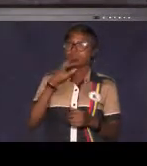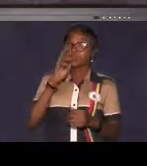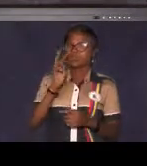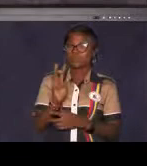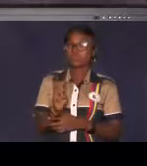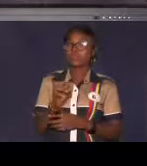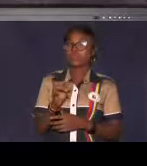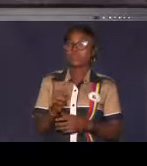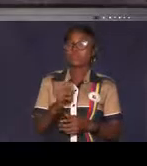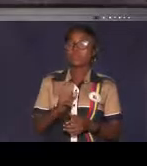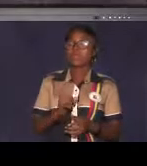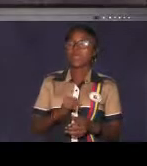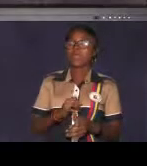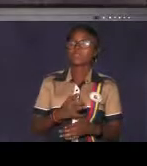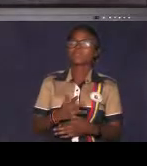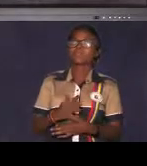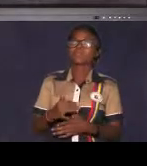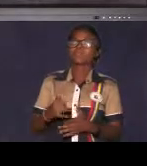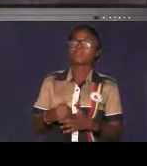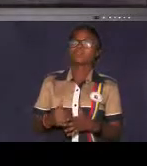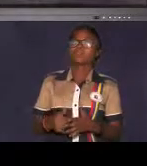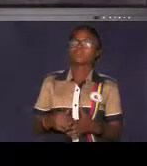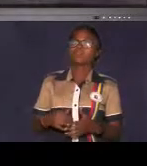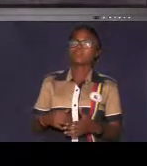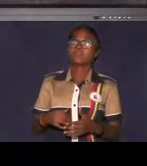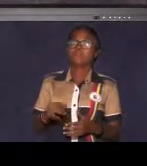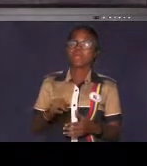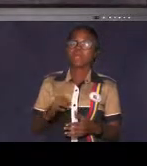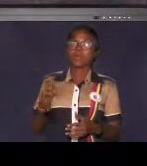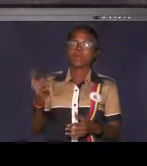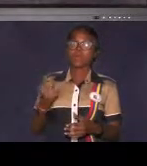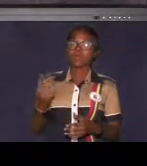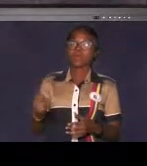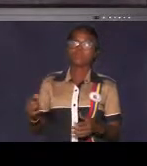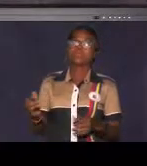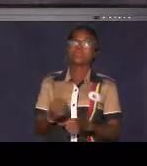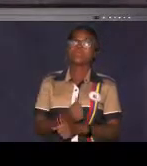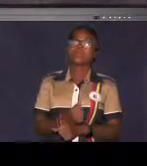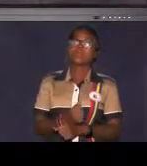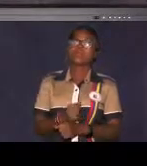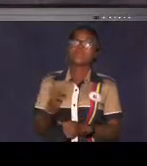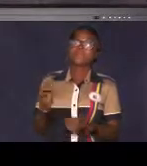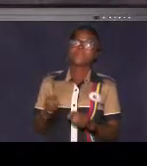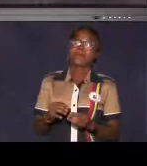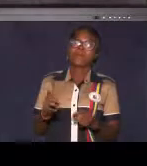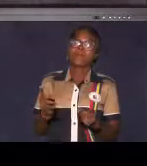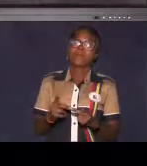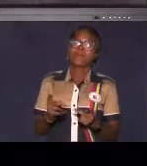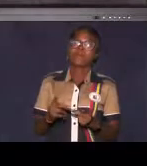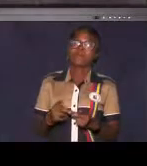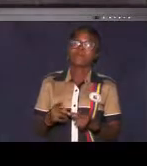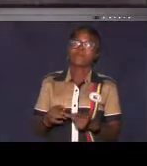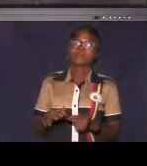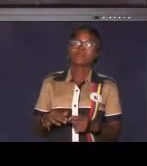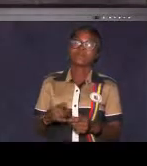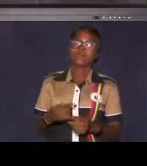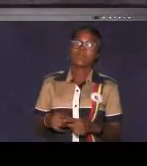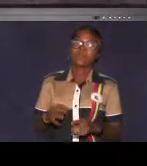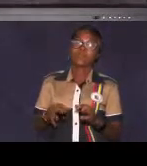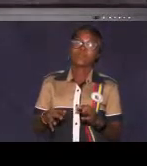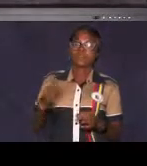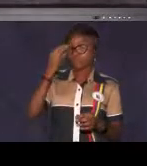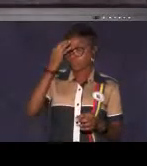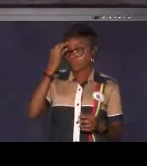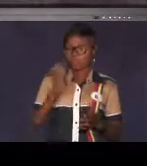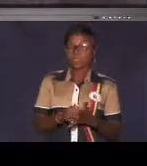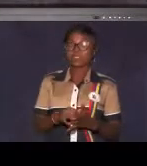if I subdivide this further, I can always get more perfect squares, and then the root will keep changing. So, but